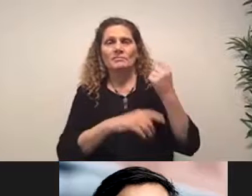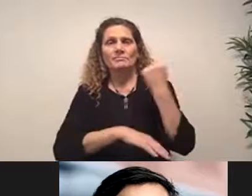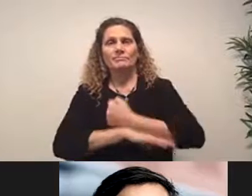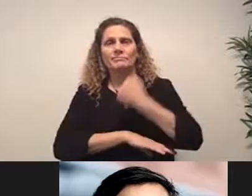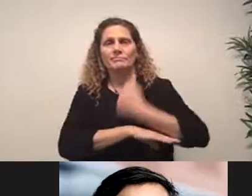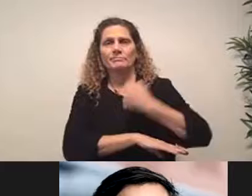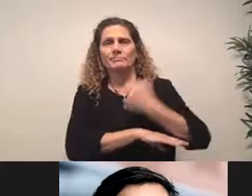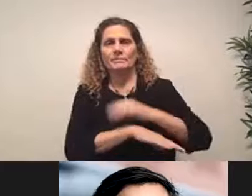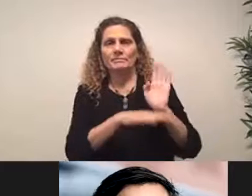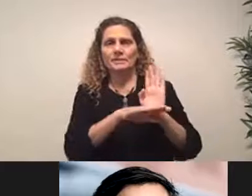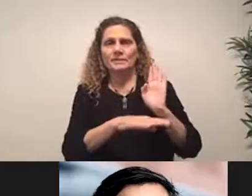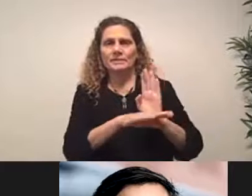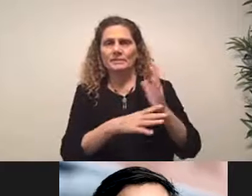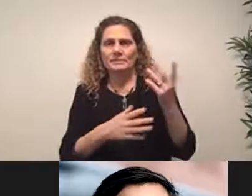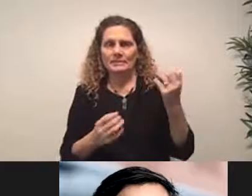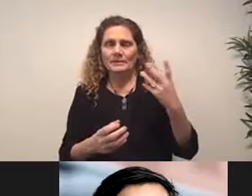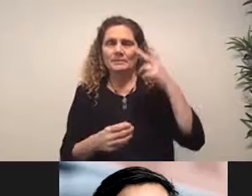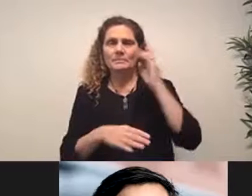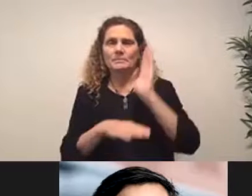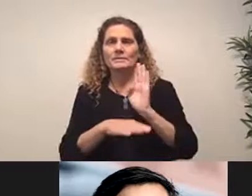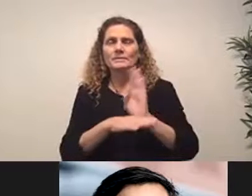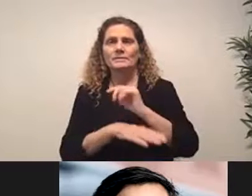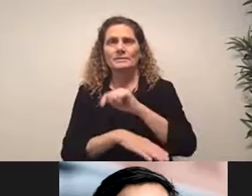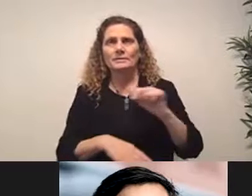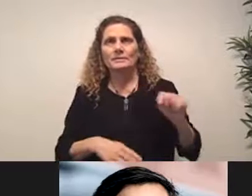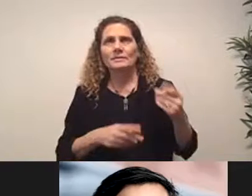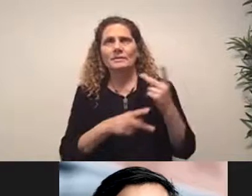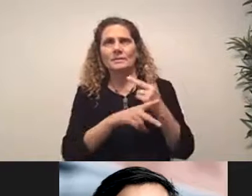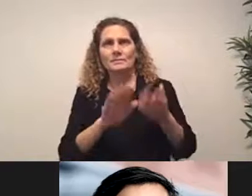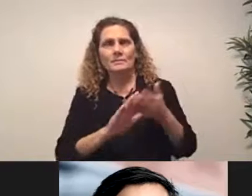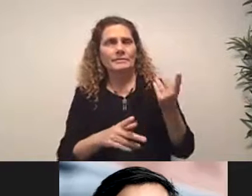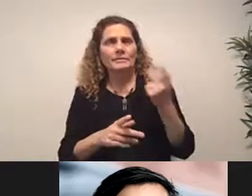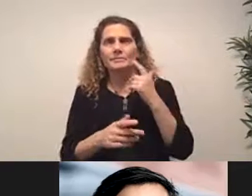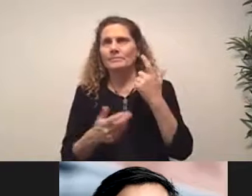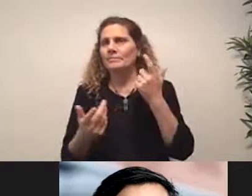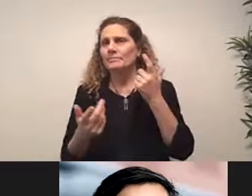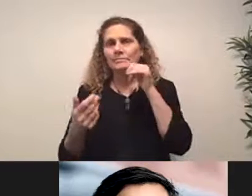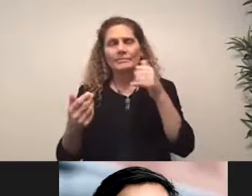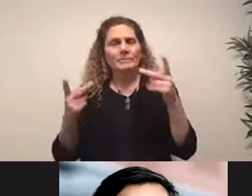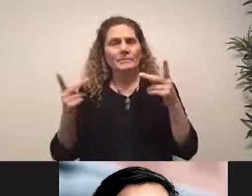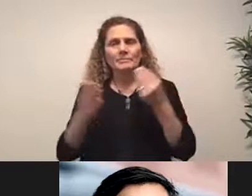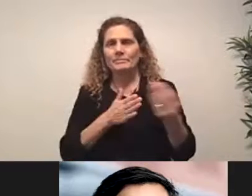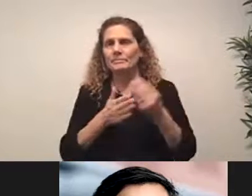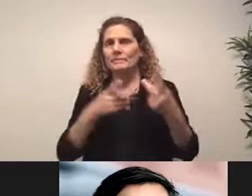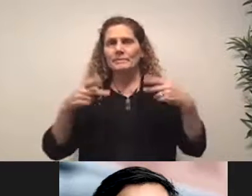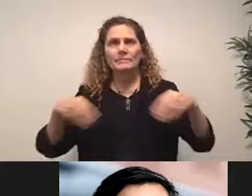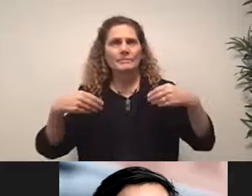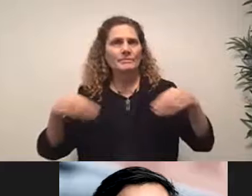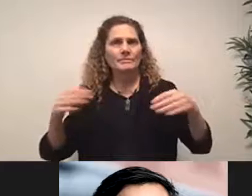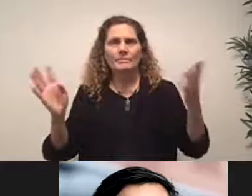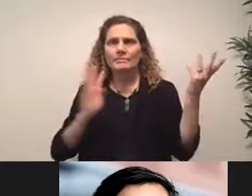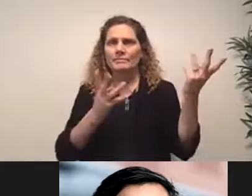business closure, affecting their sales and livelihood. And 62% of our